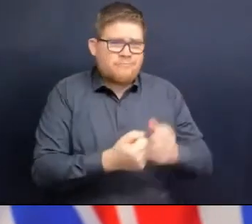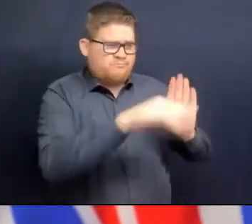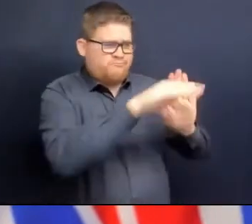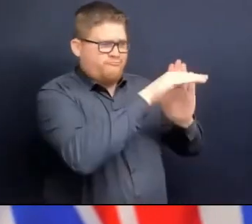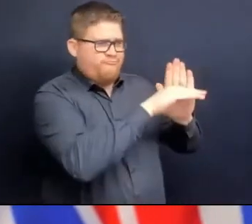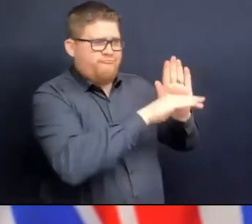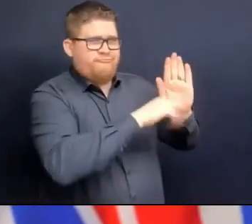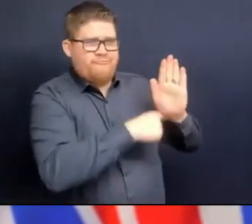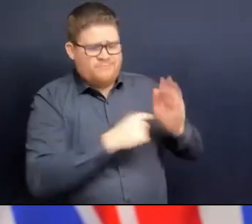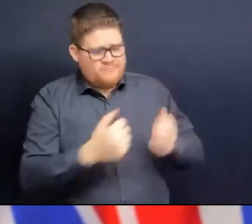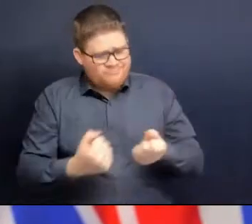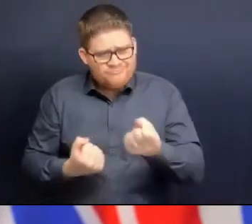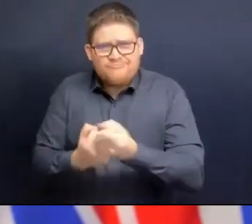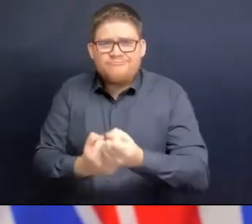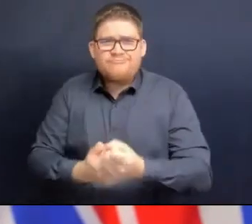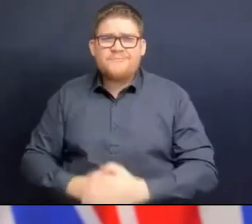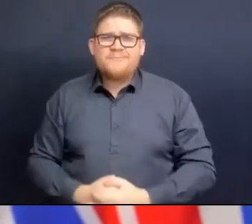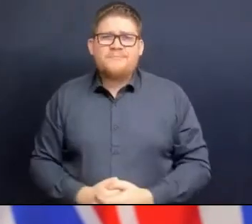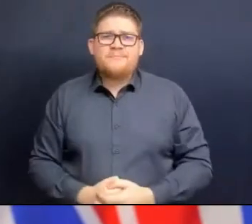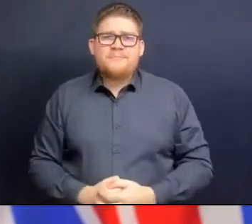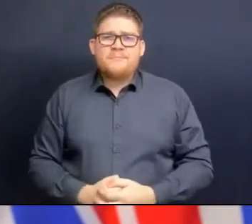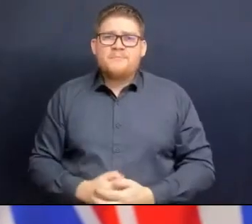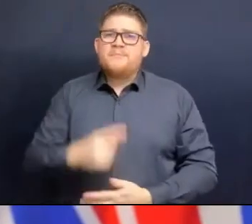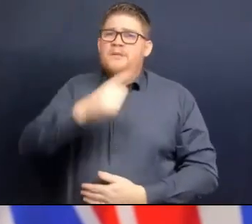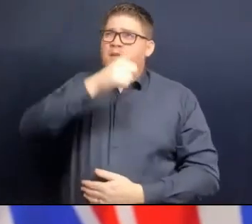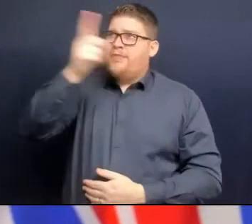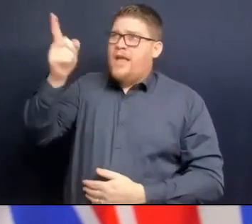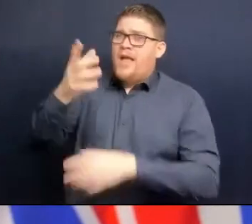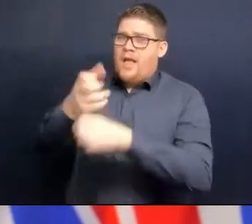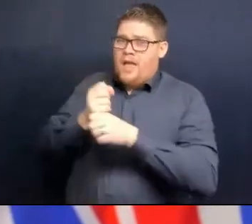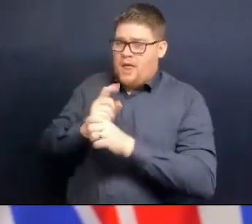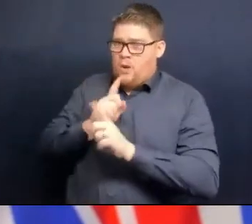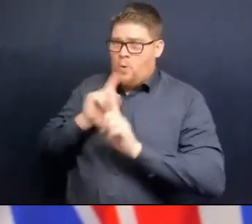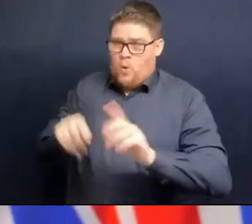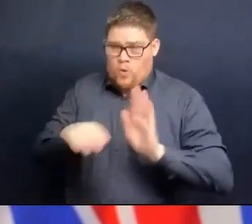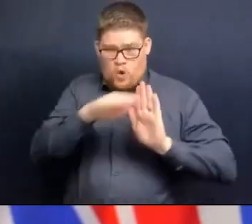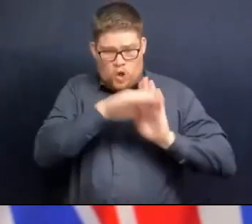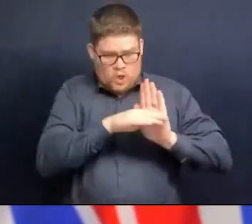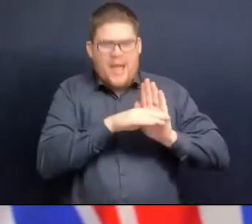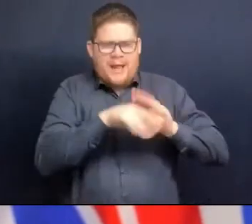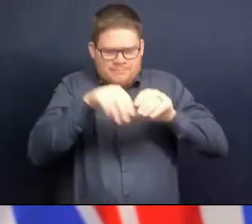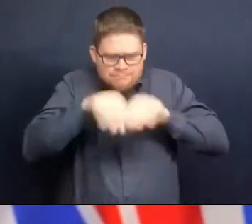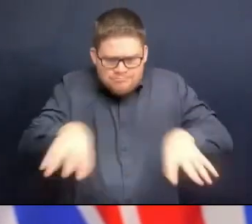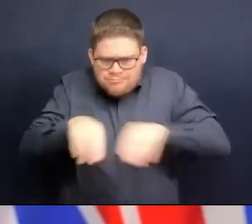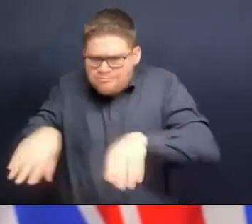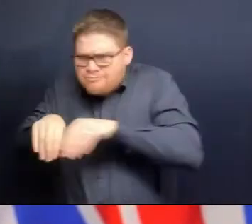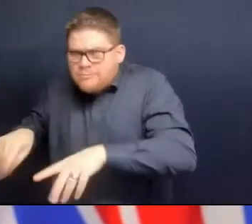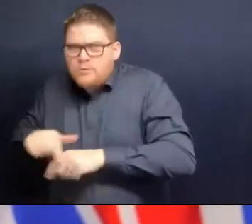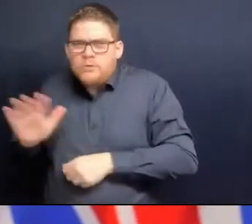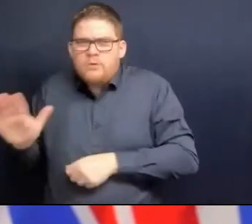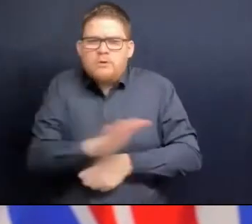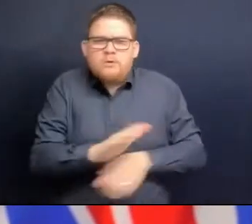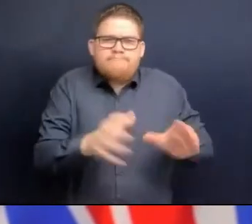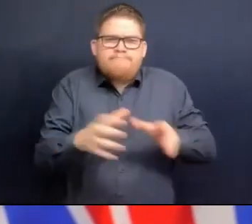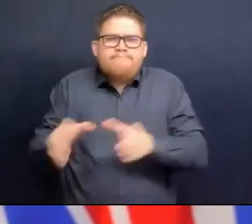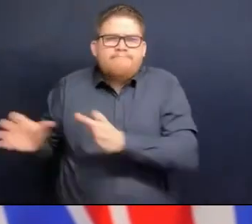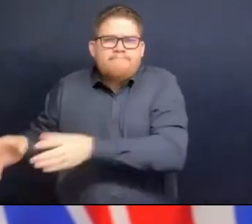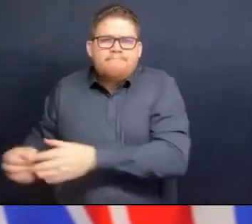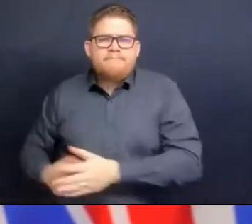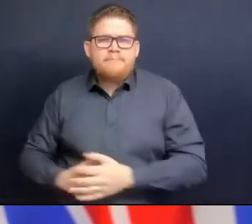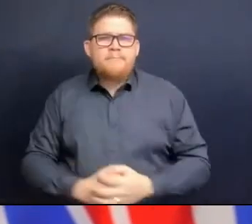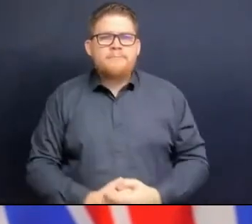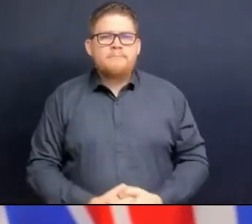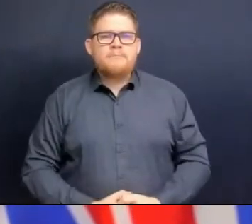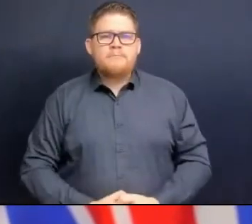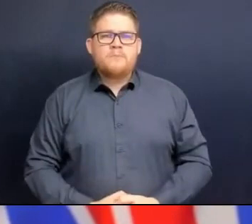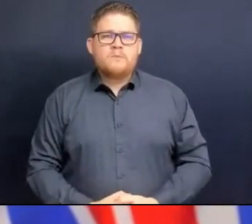working through it to ensure that this requirement applies to all health professions, and it will. And obviously those